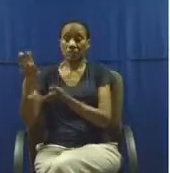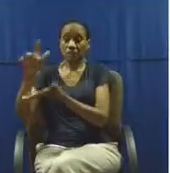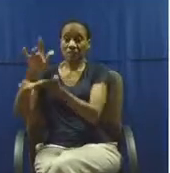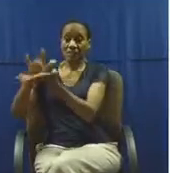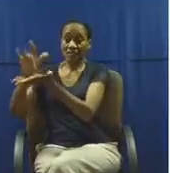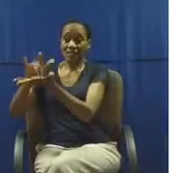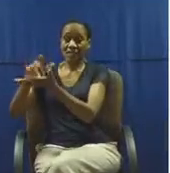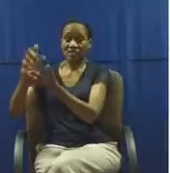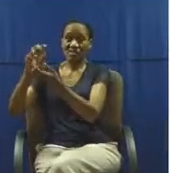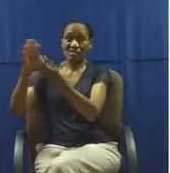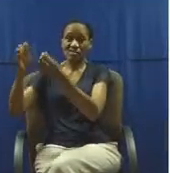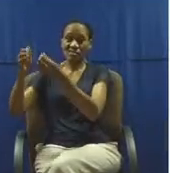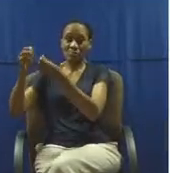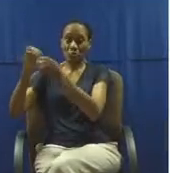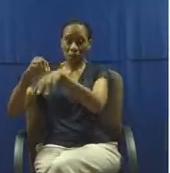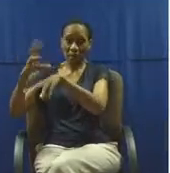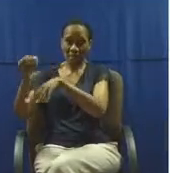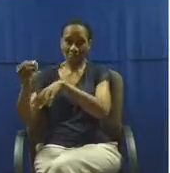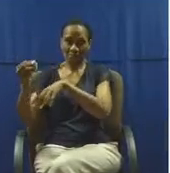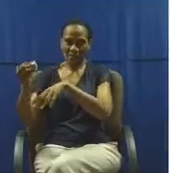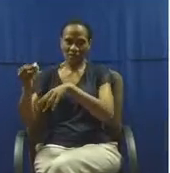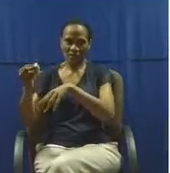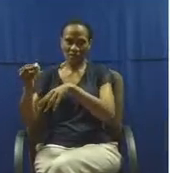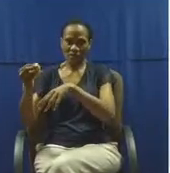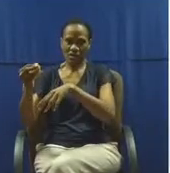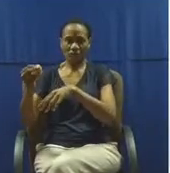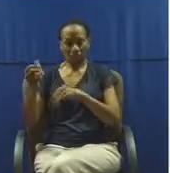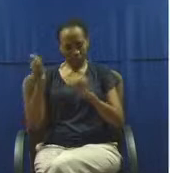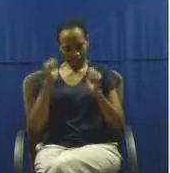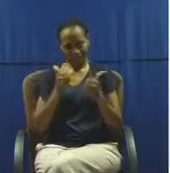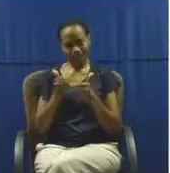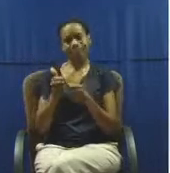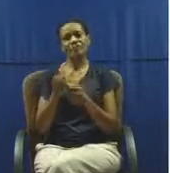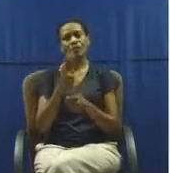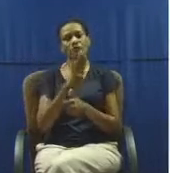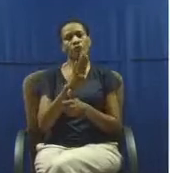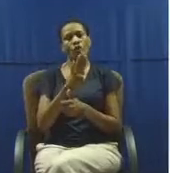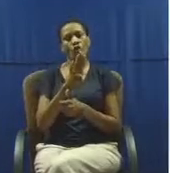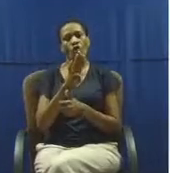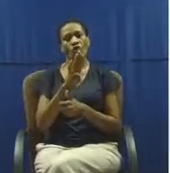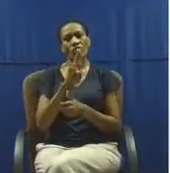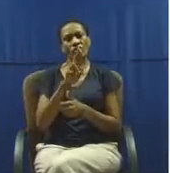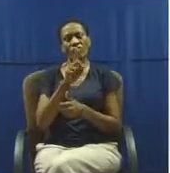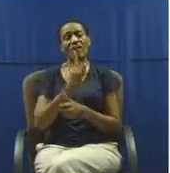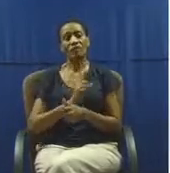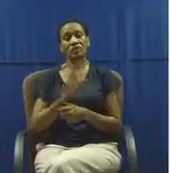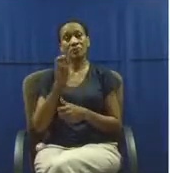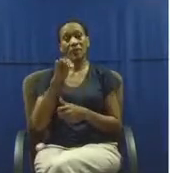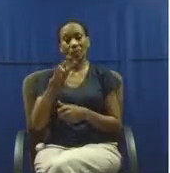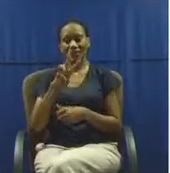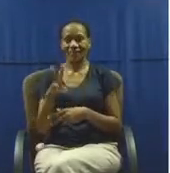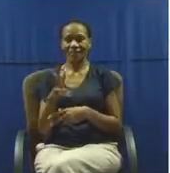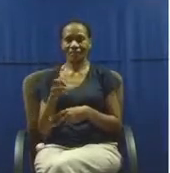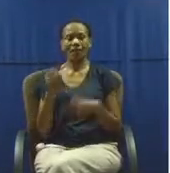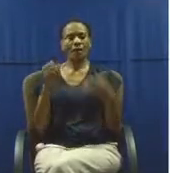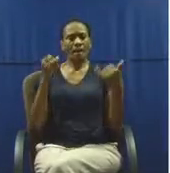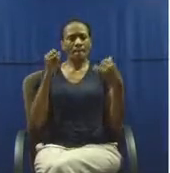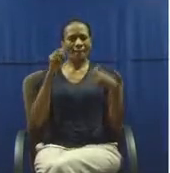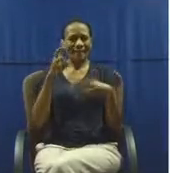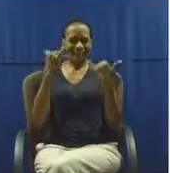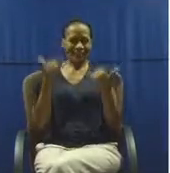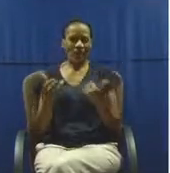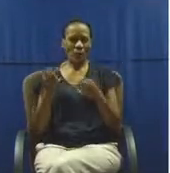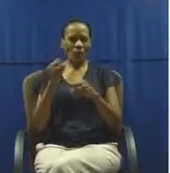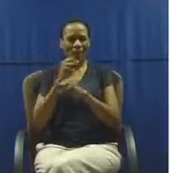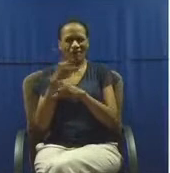have that cushion. We no longer have that cushion. So when these old power stations, the generators trip